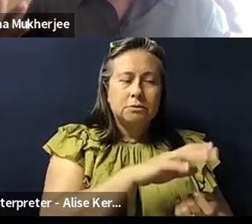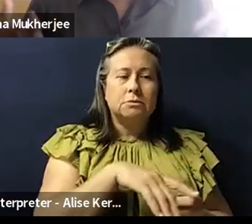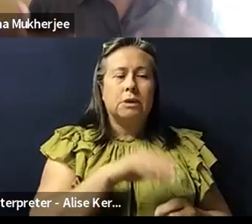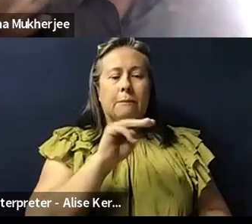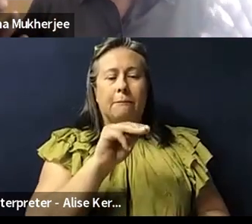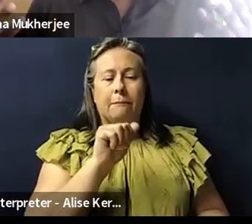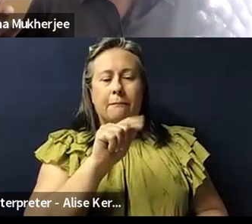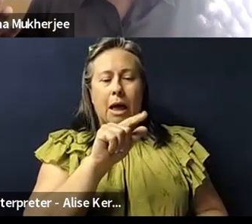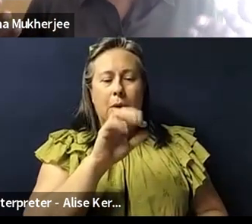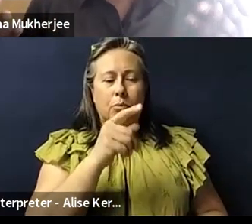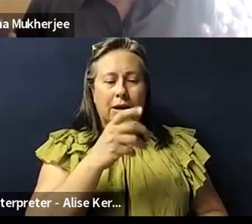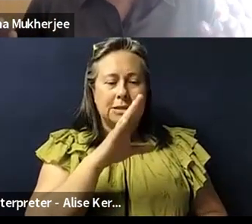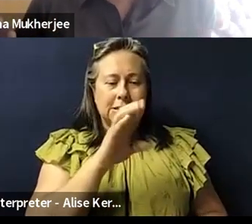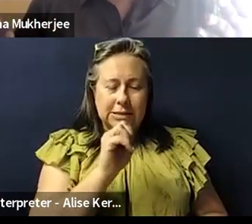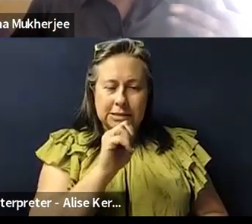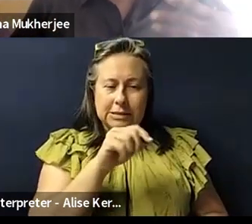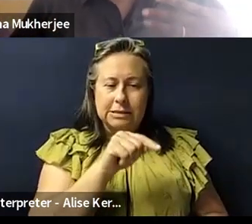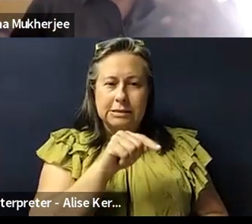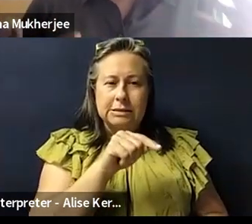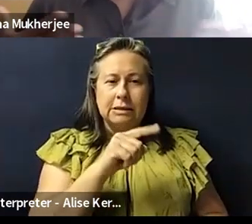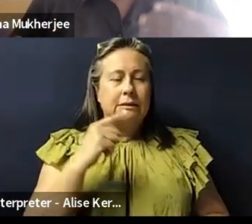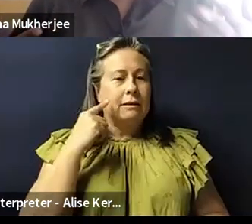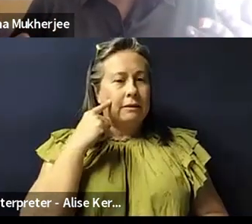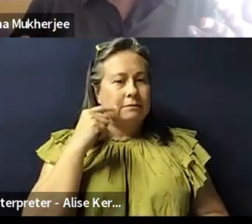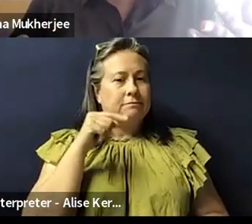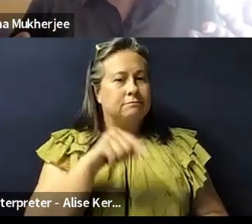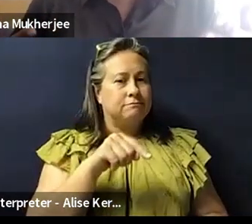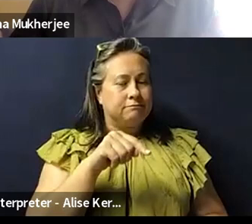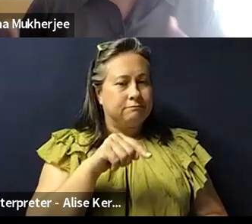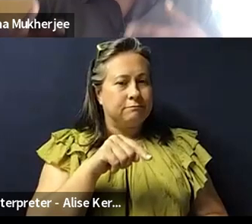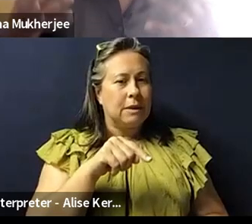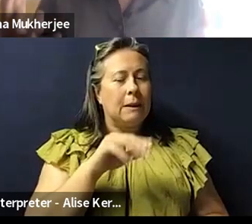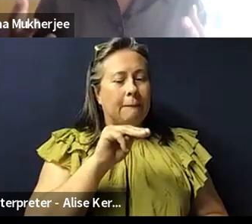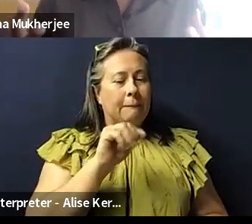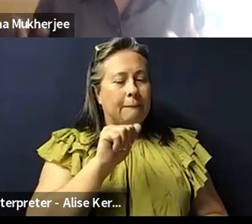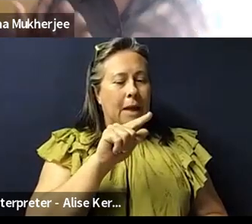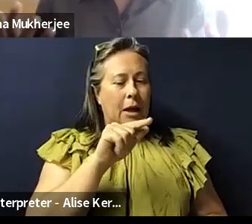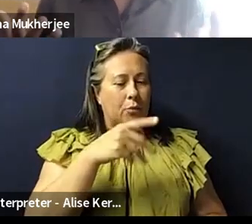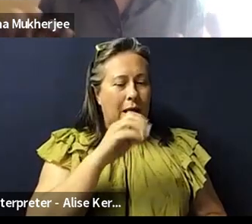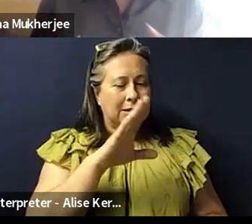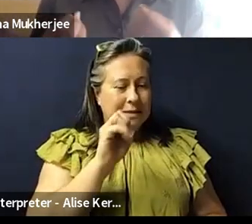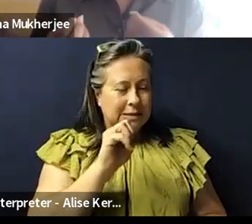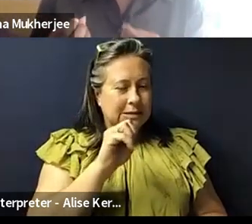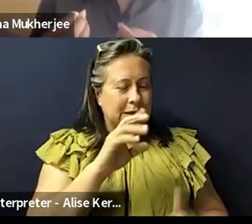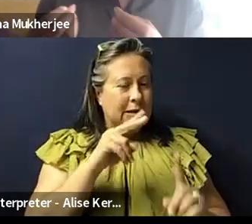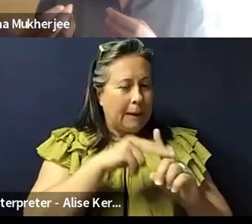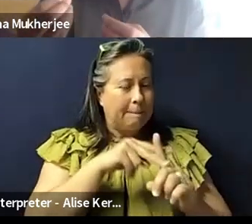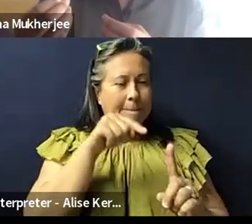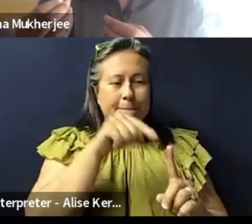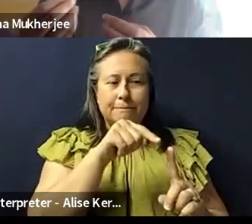malpractice, like wrongful birth and life, I think are a great example of this, because they are really malpractice claims that are situated in trying to get